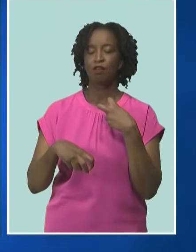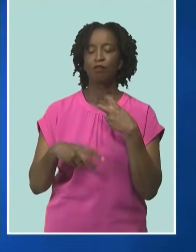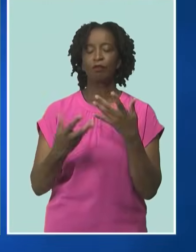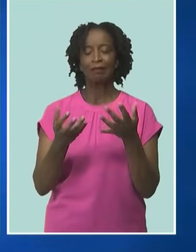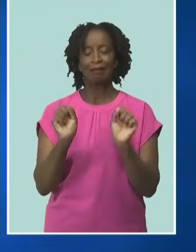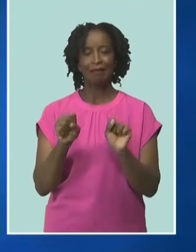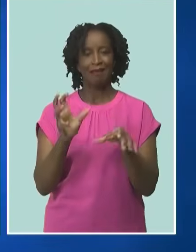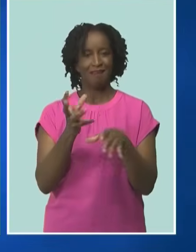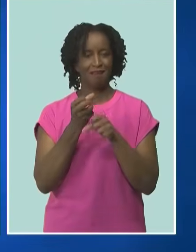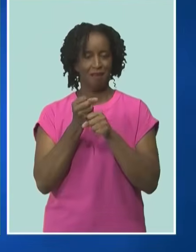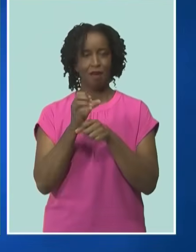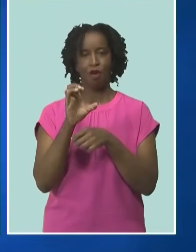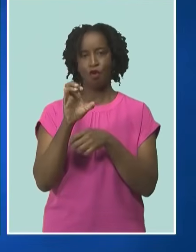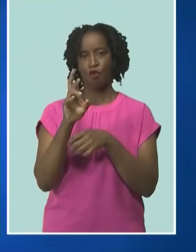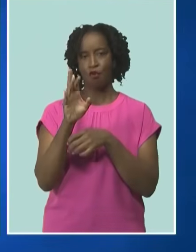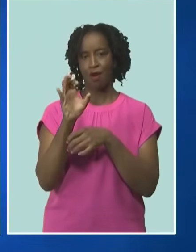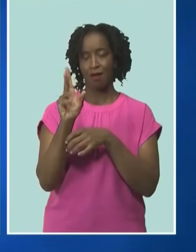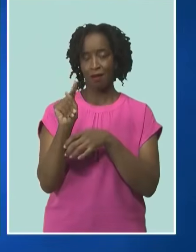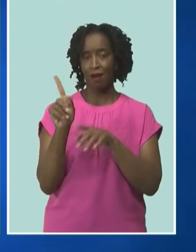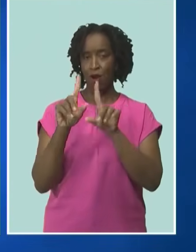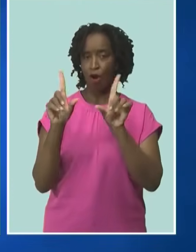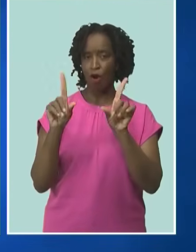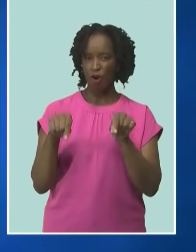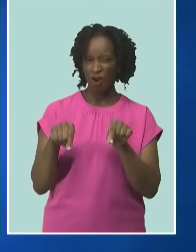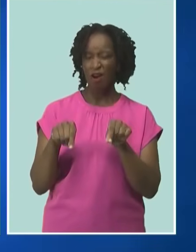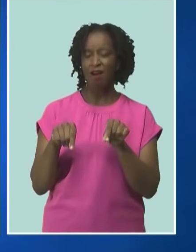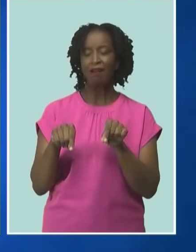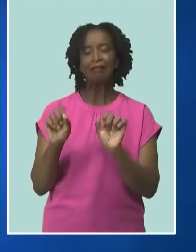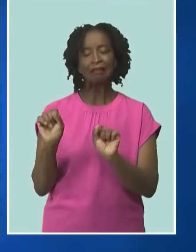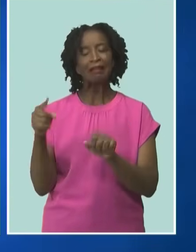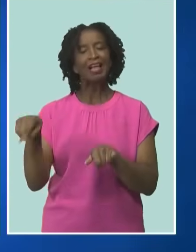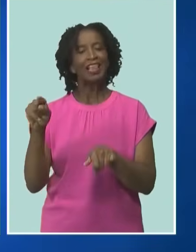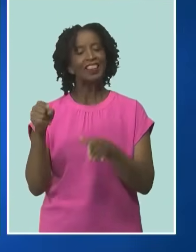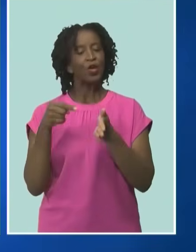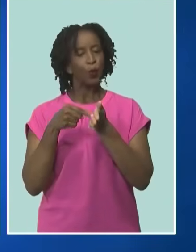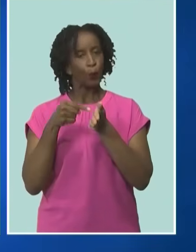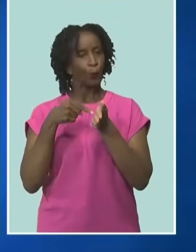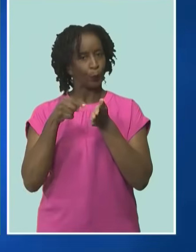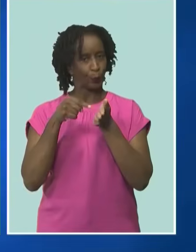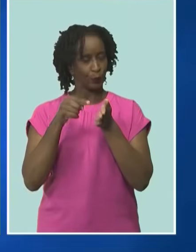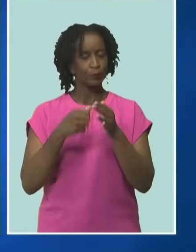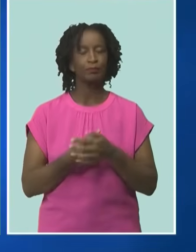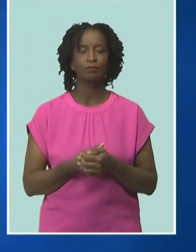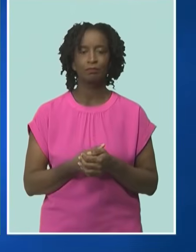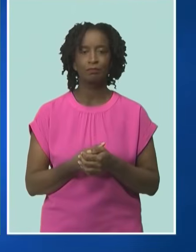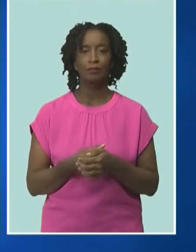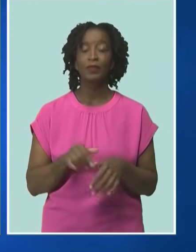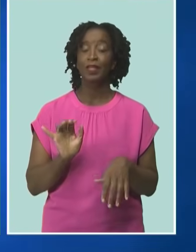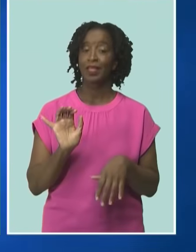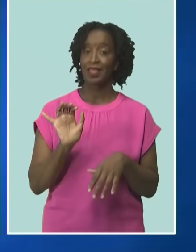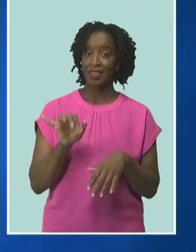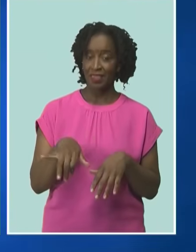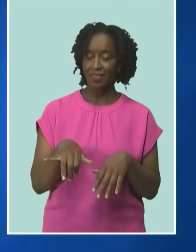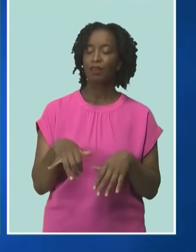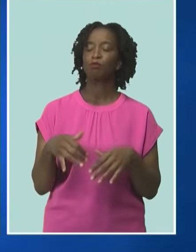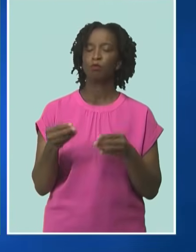options. The officials say the initiative means affordable and accessible credit card solutions are